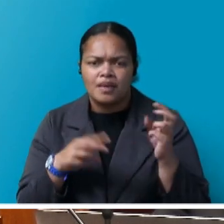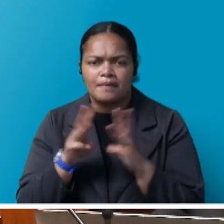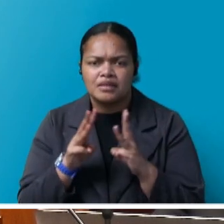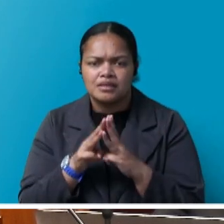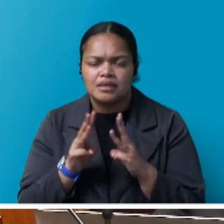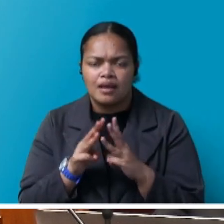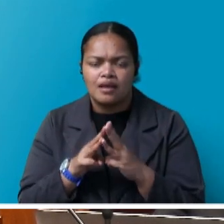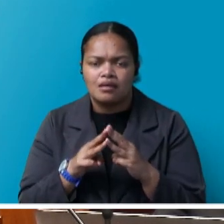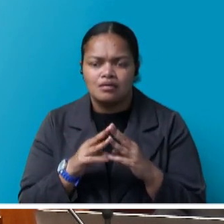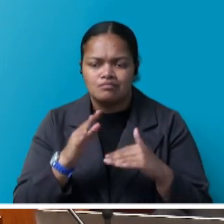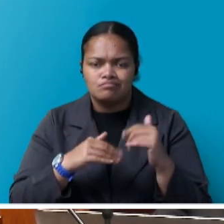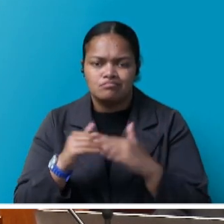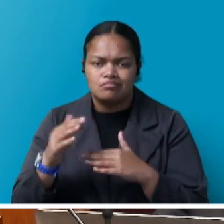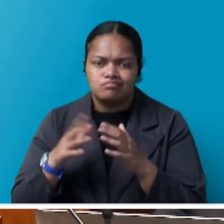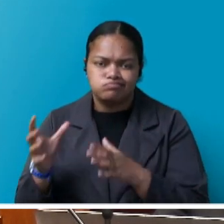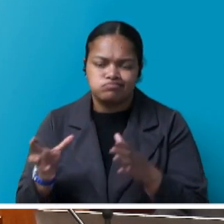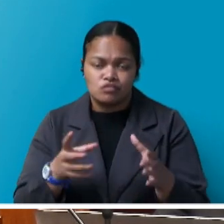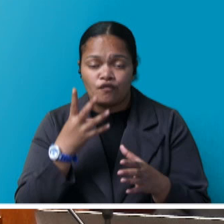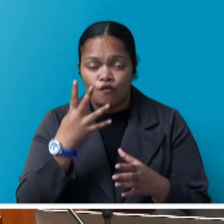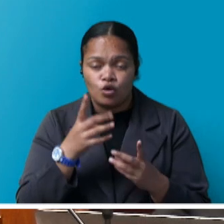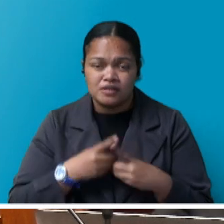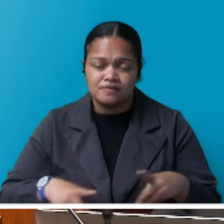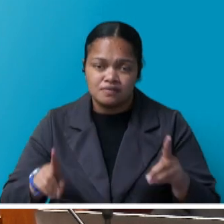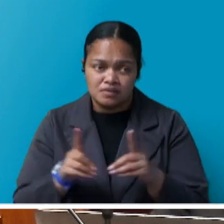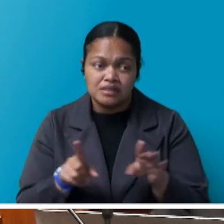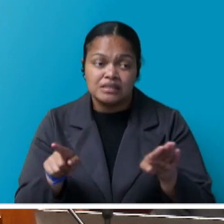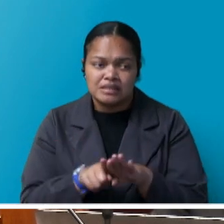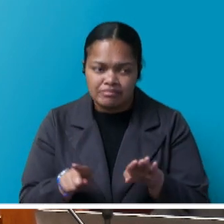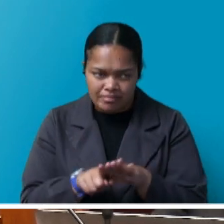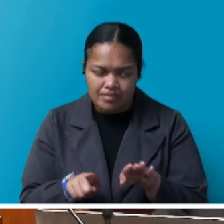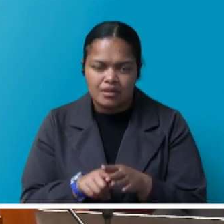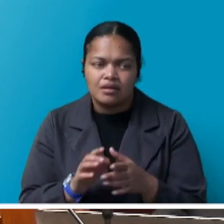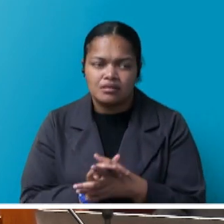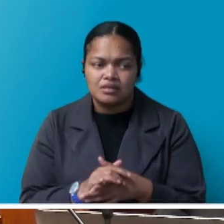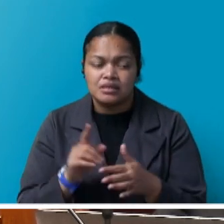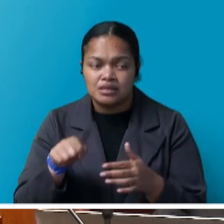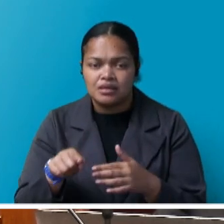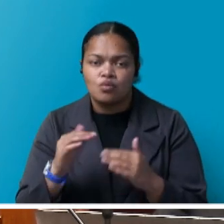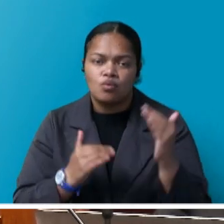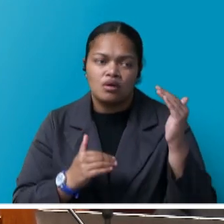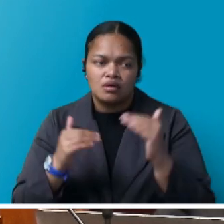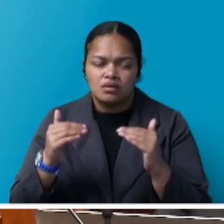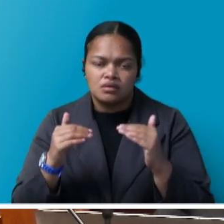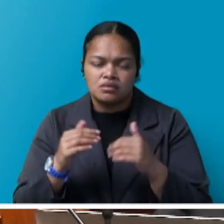center in each of Fiji's 4 divisions and similarly retrofit ECs to meet humanitarian